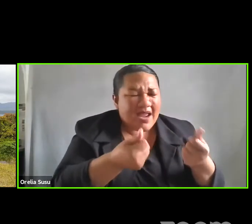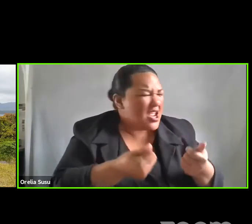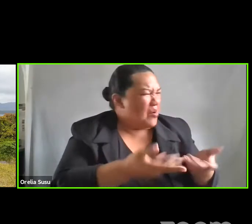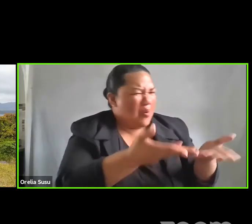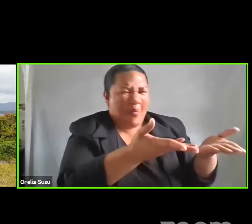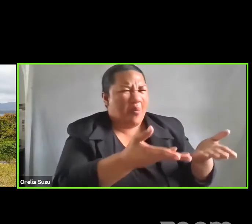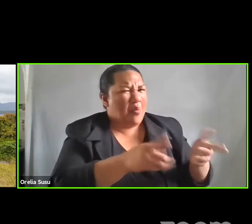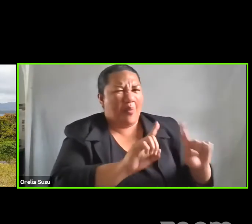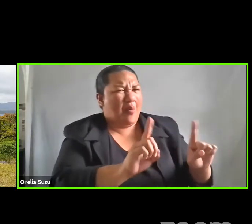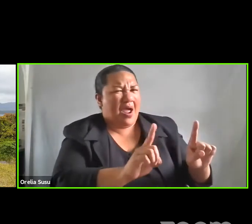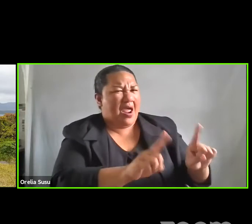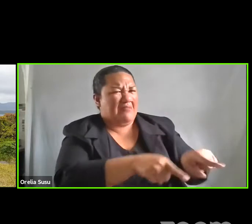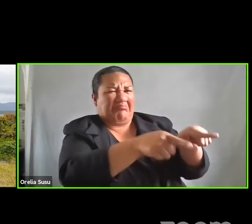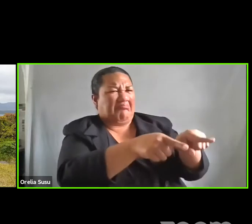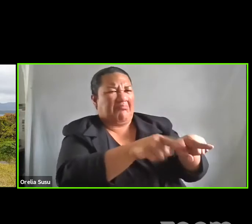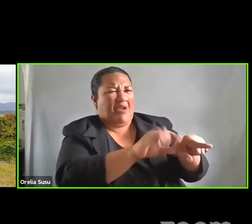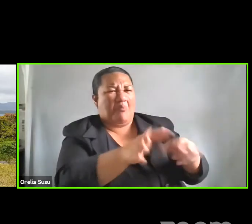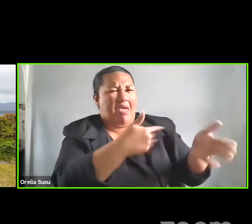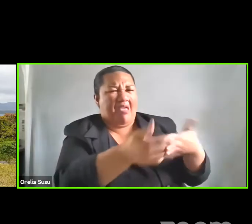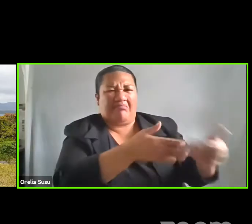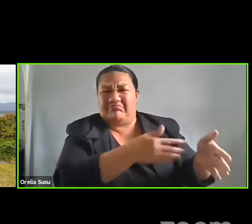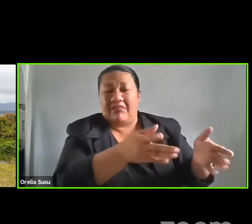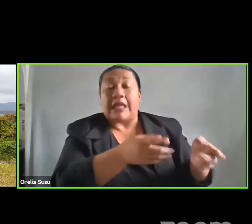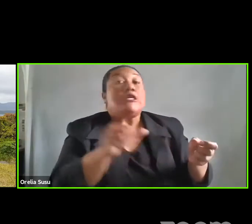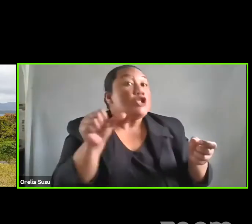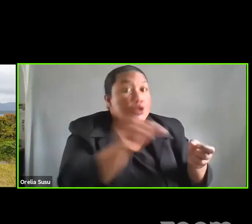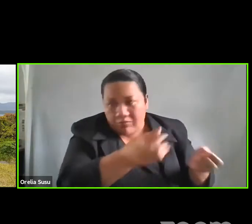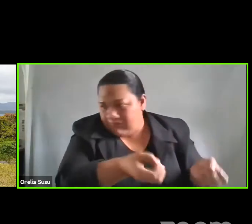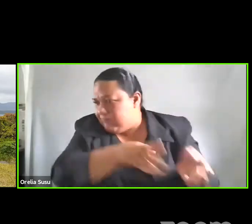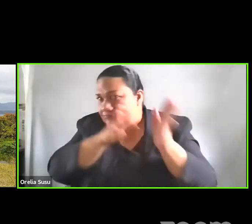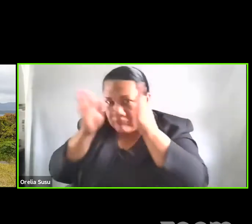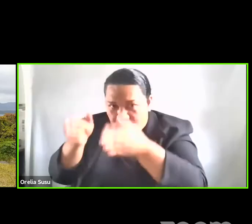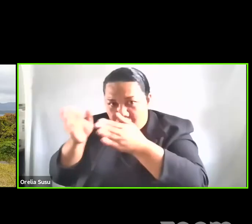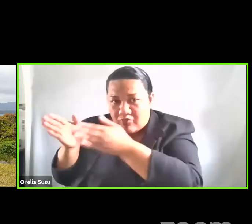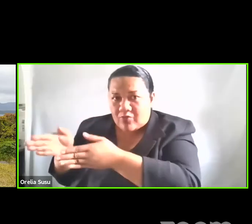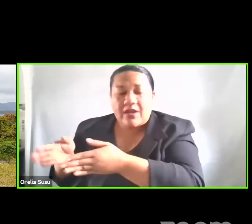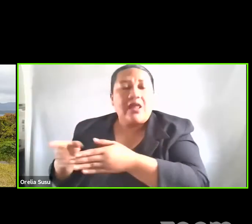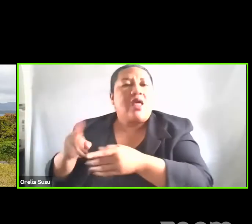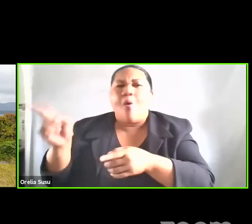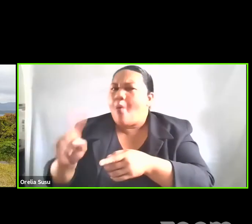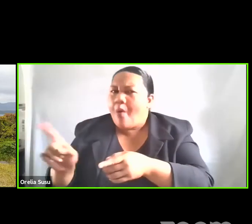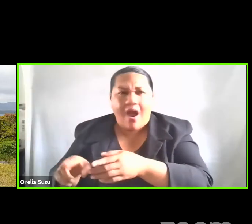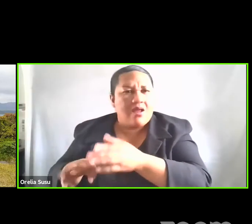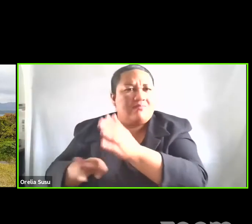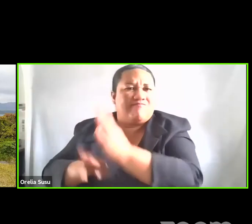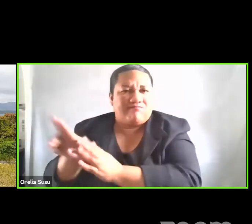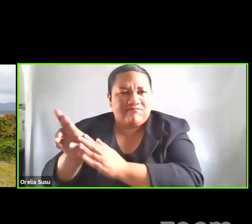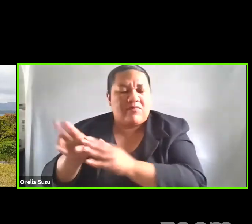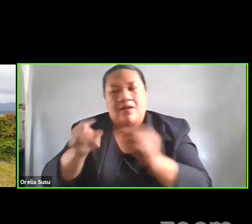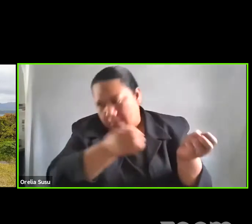invest in women's life because this will increase resilience our our communities thank you everyone